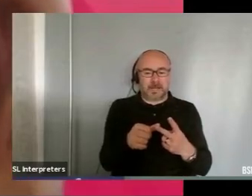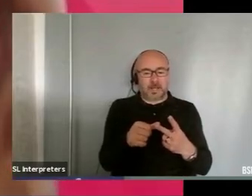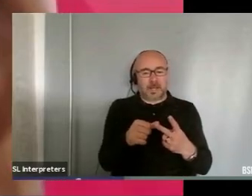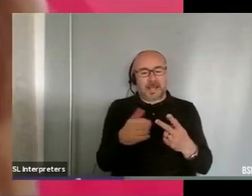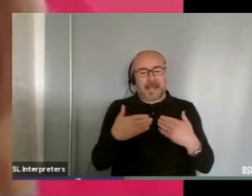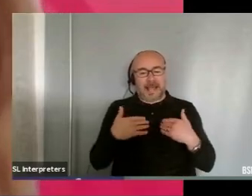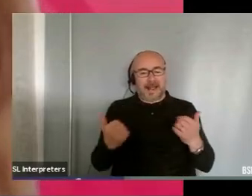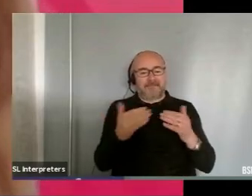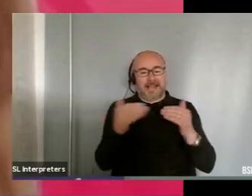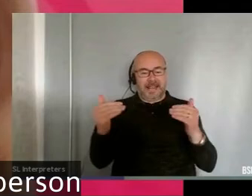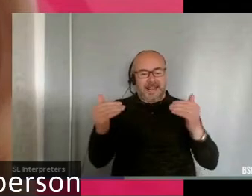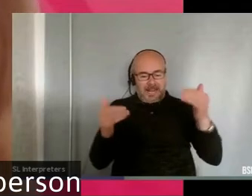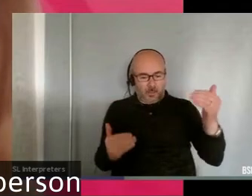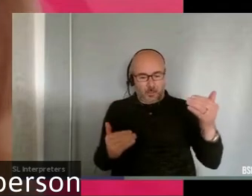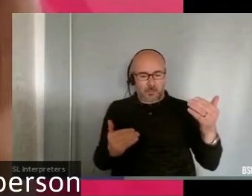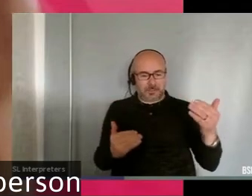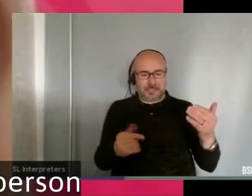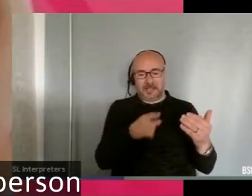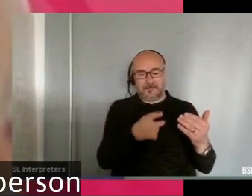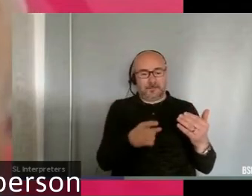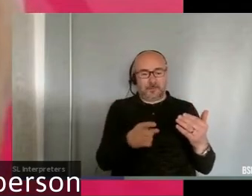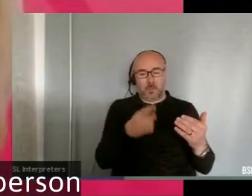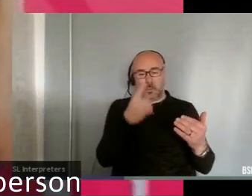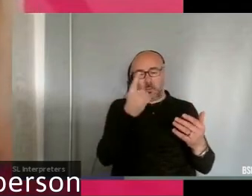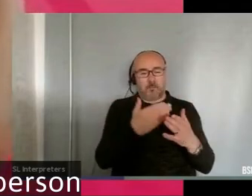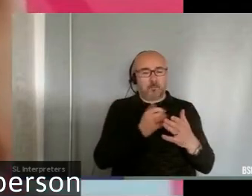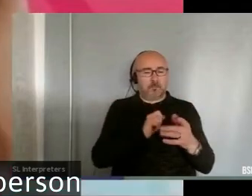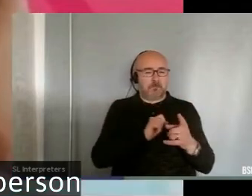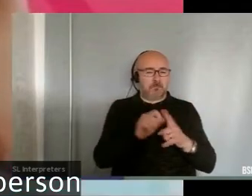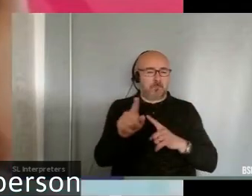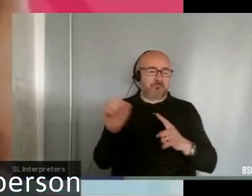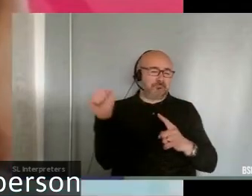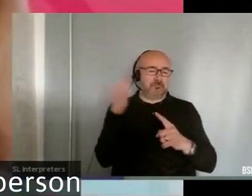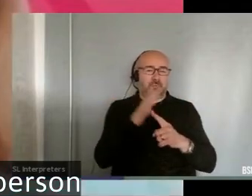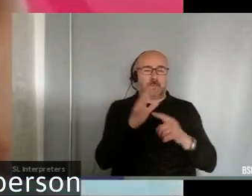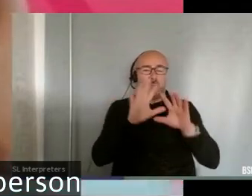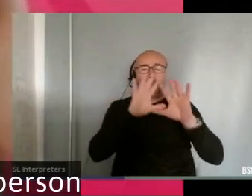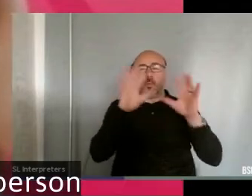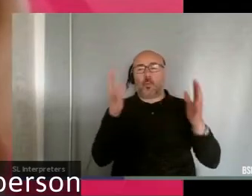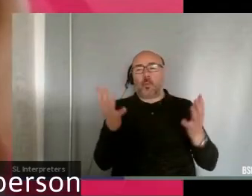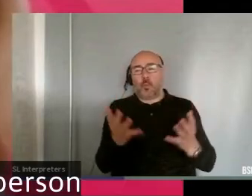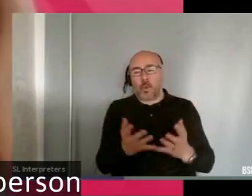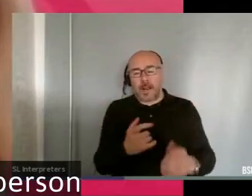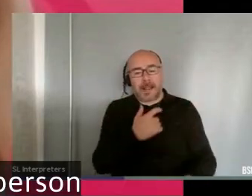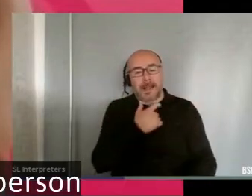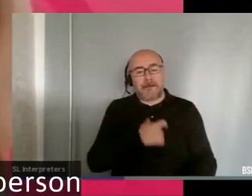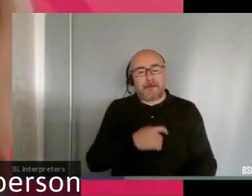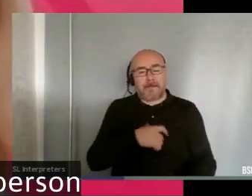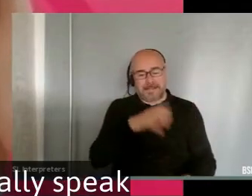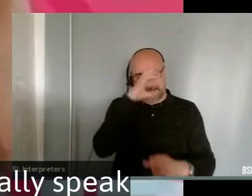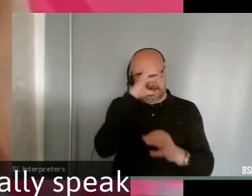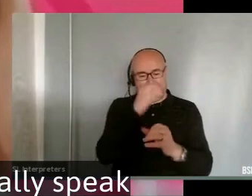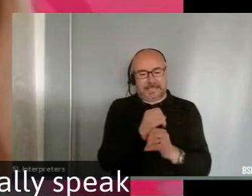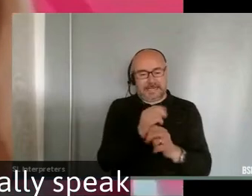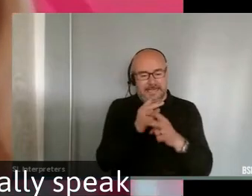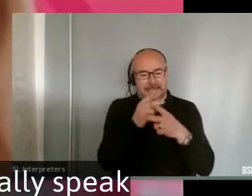working on health inequalities, and that you're a global leader in person-centered care and what matters to you.